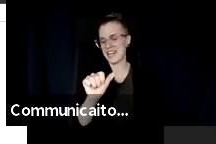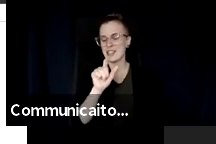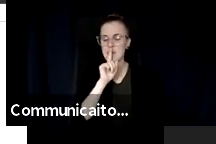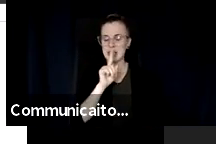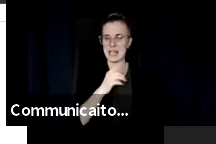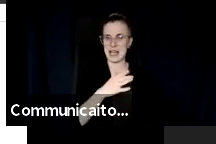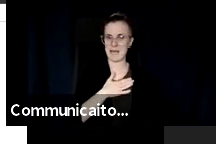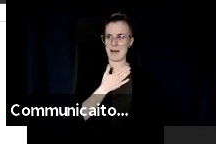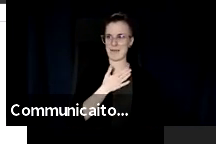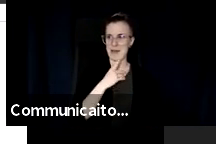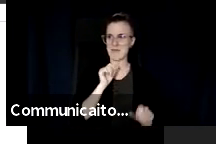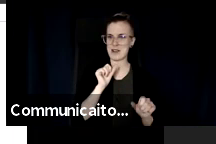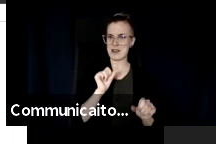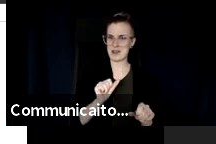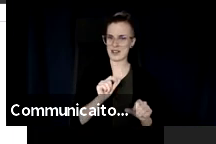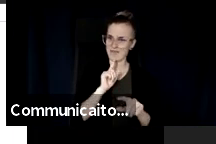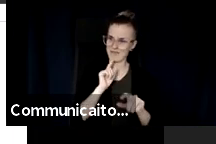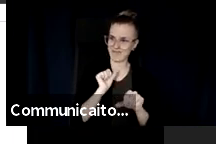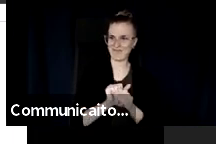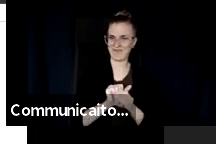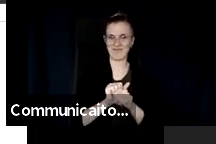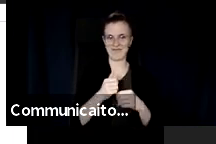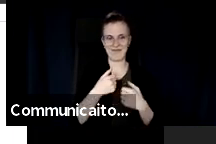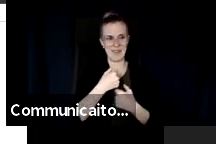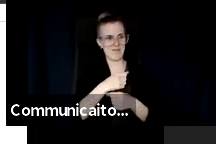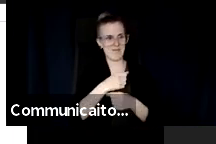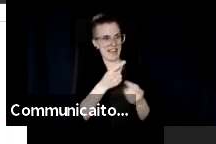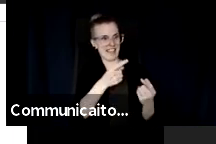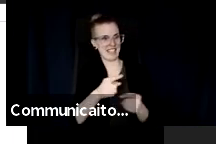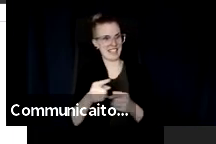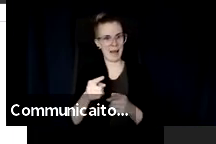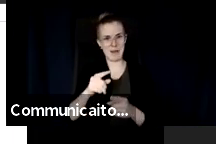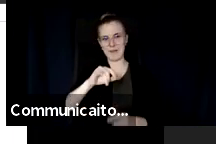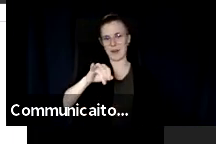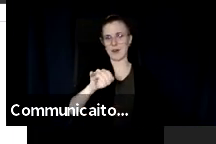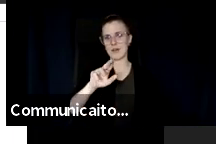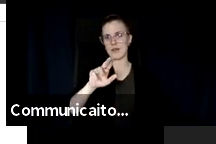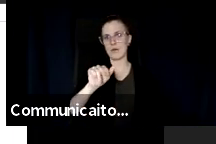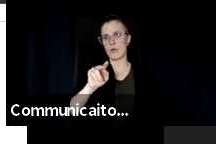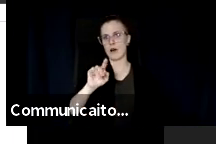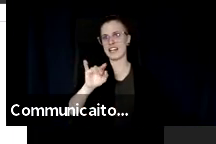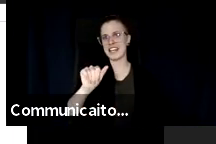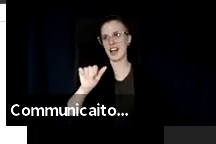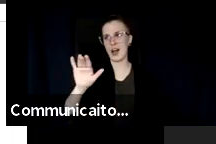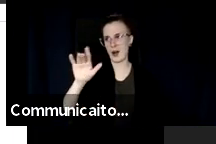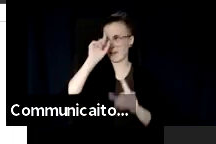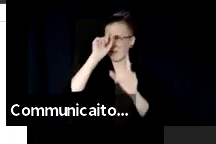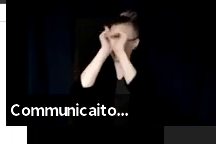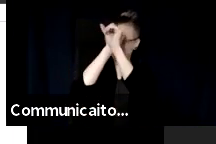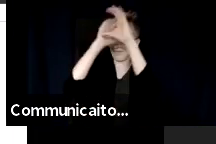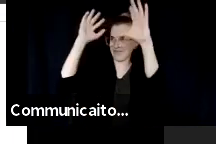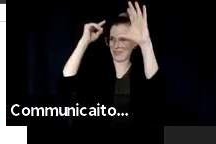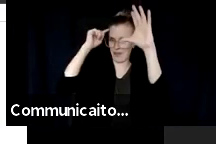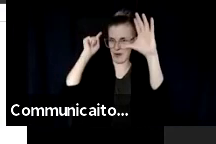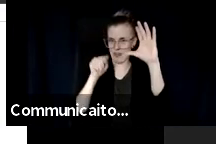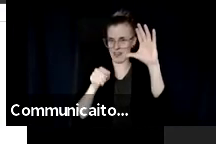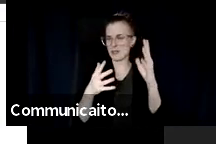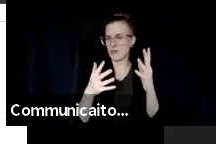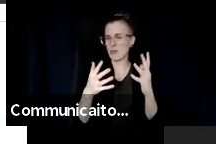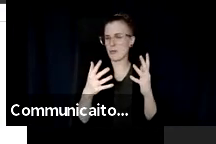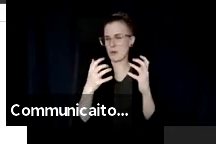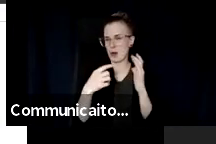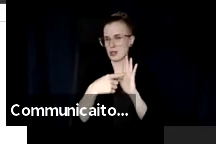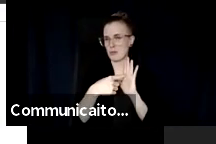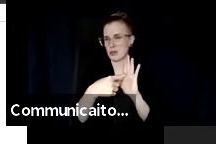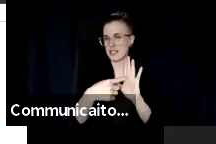Juanita's vision for an ADA celebration. And we have something we'd like to present to you, which we will show on camera and then mail